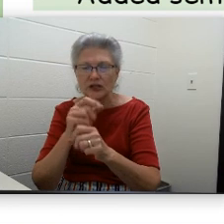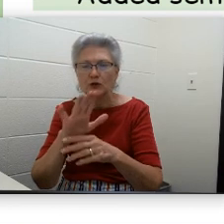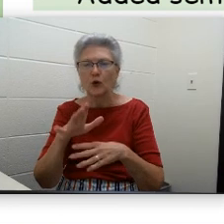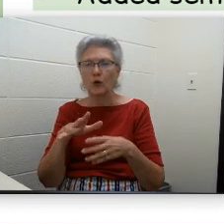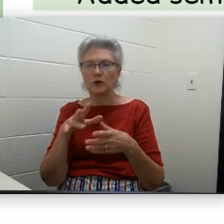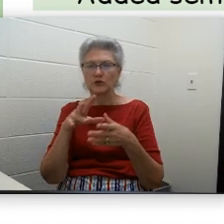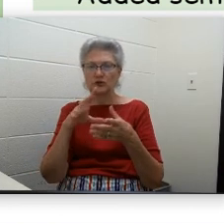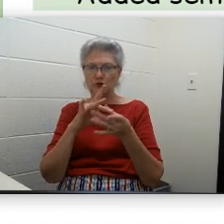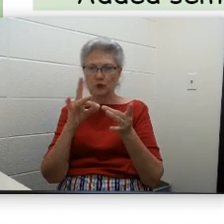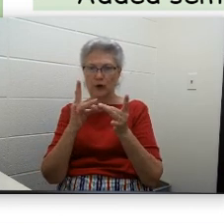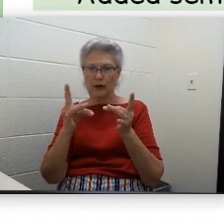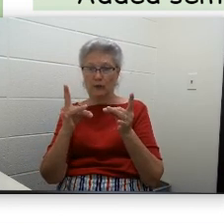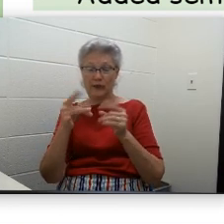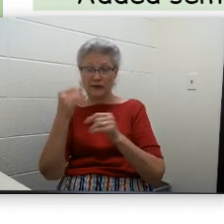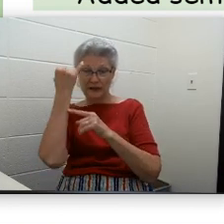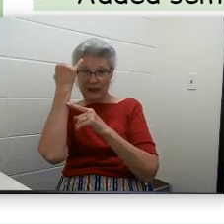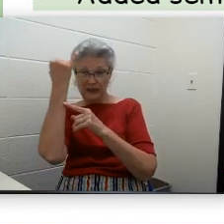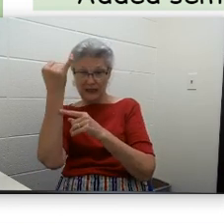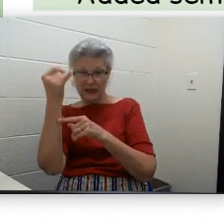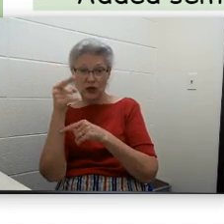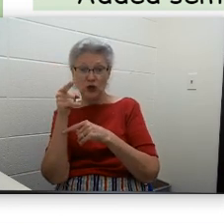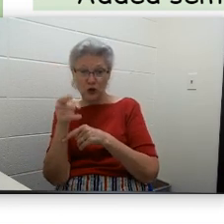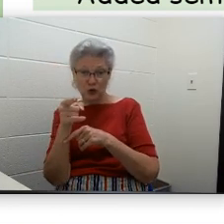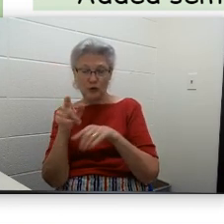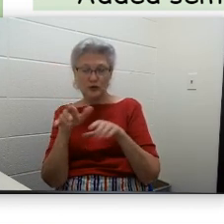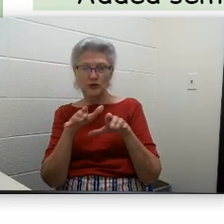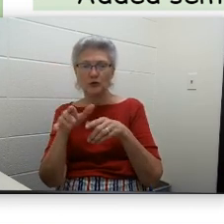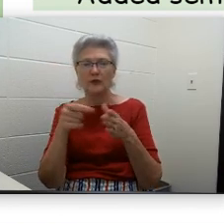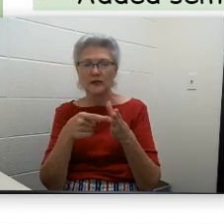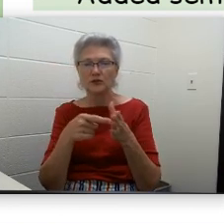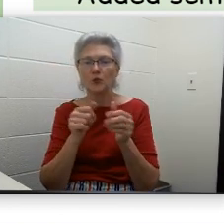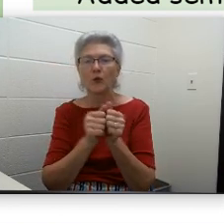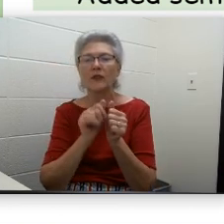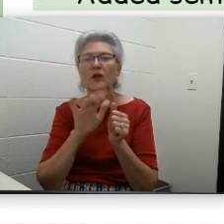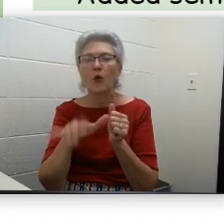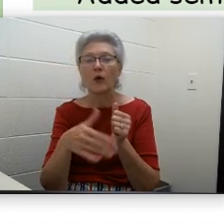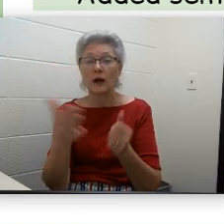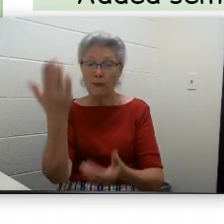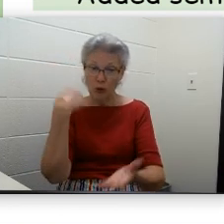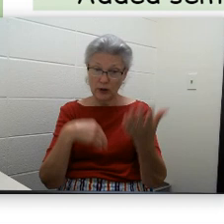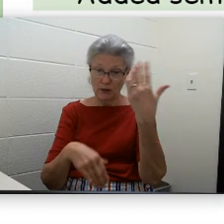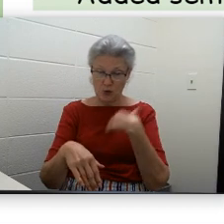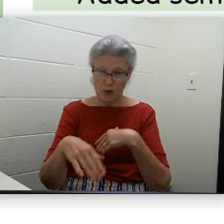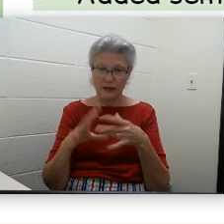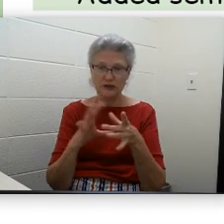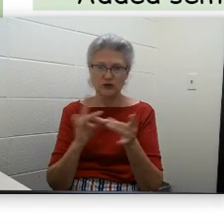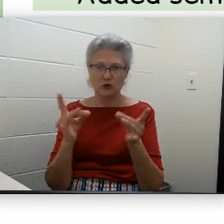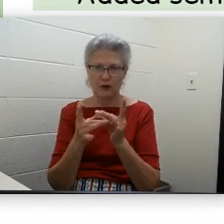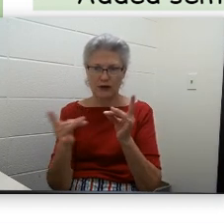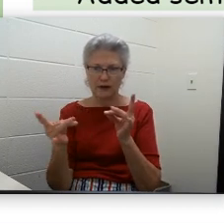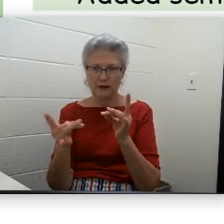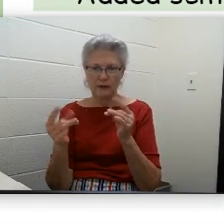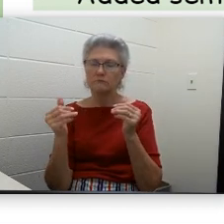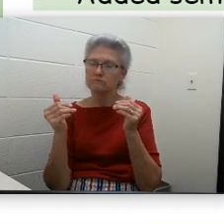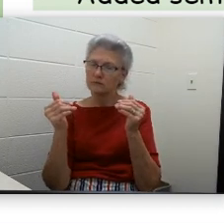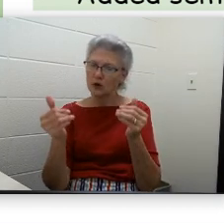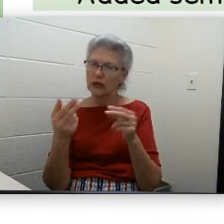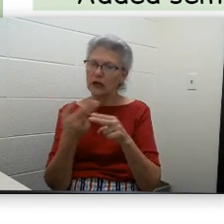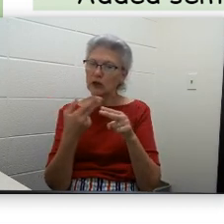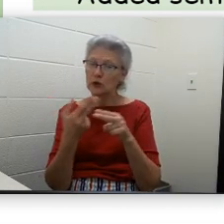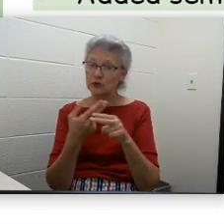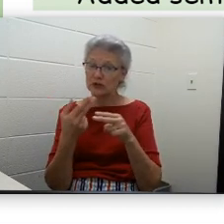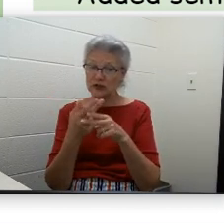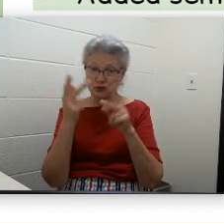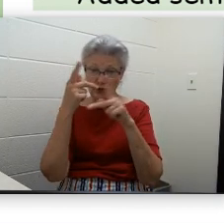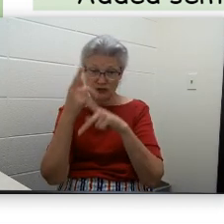and with this idea, now what you're going to do is do this with your come away text. You're more than welcome to use this